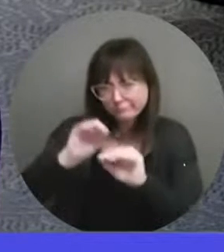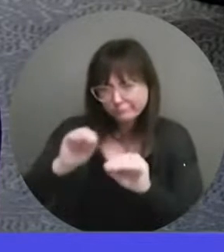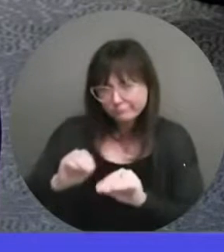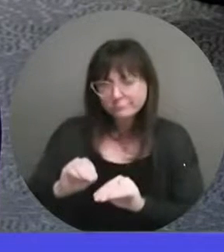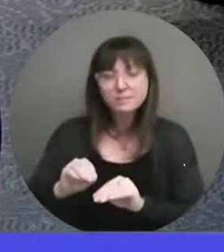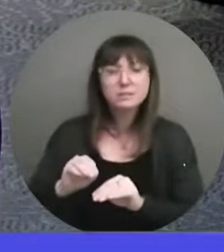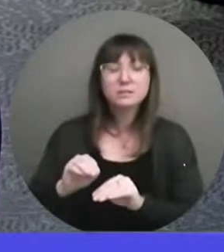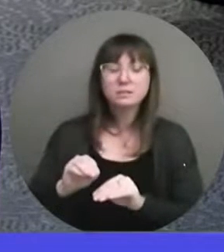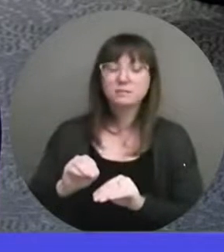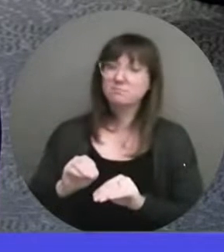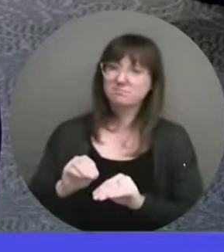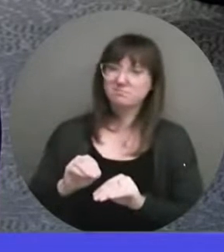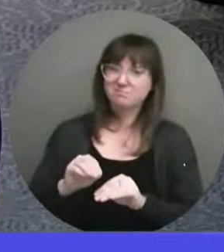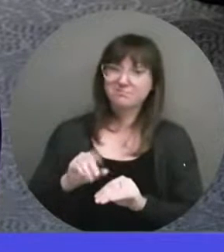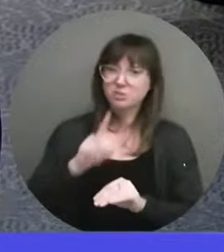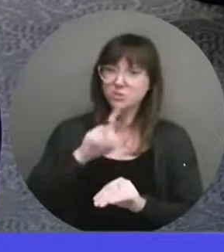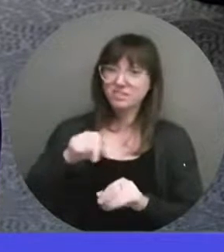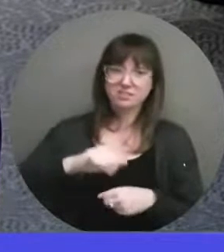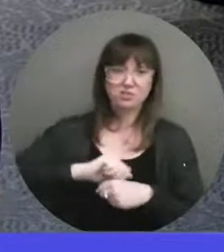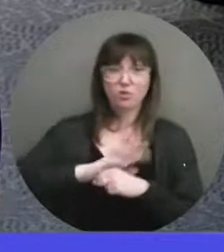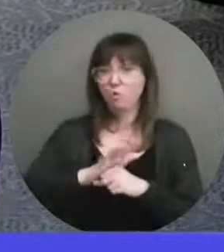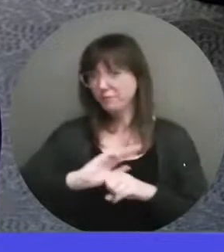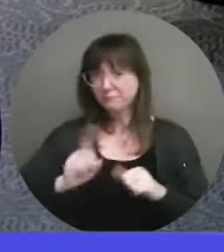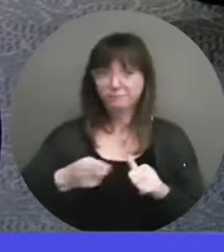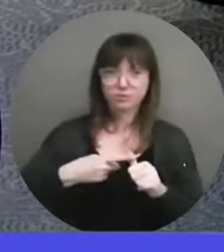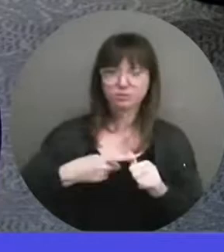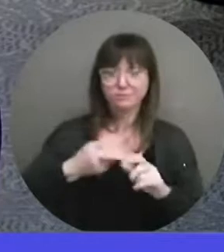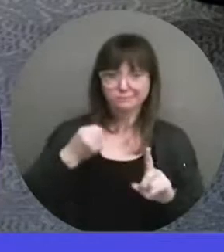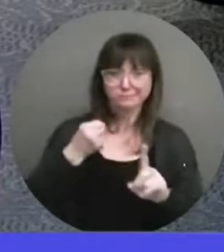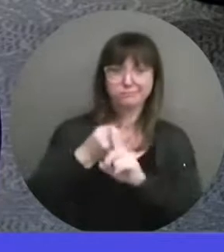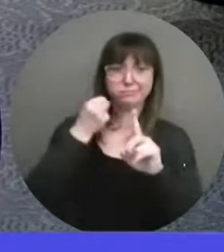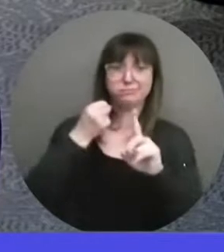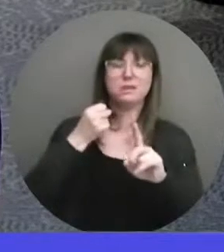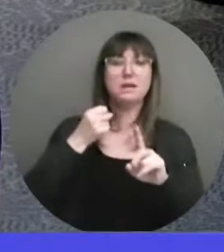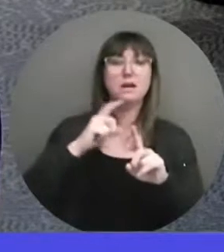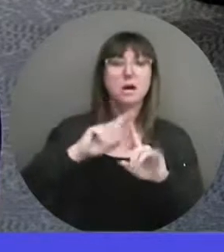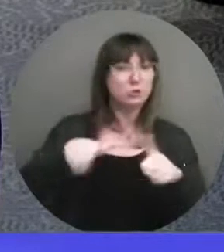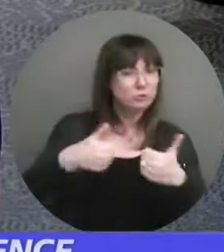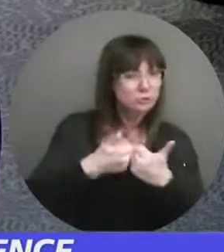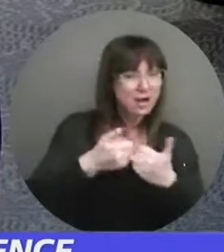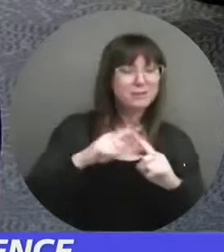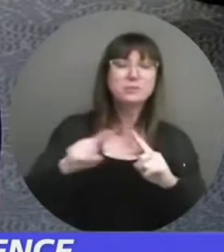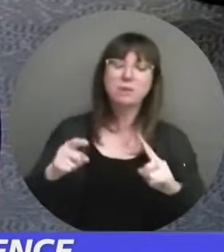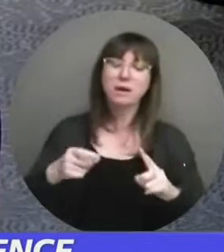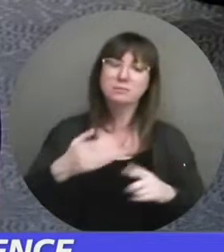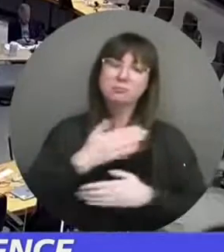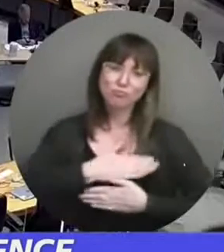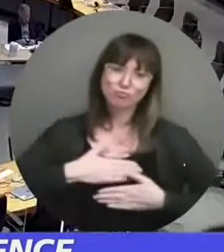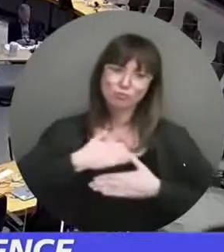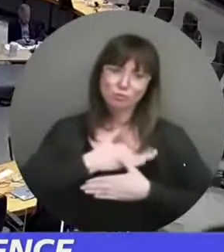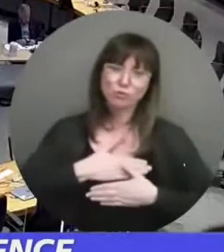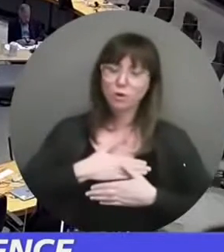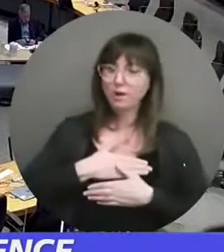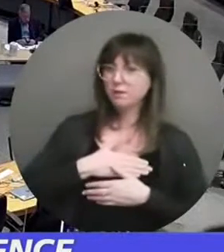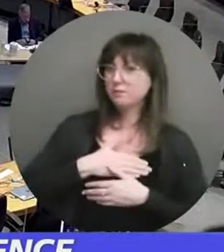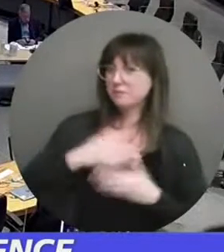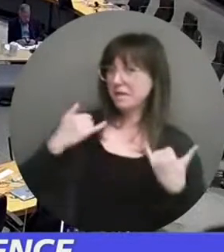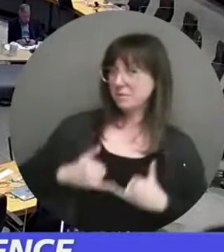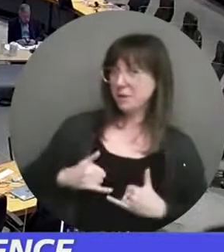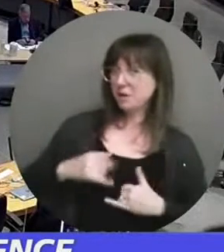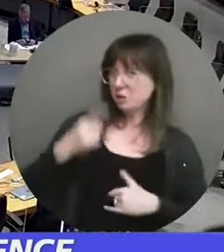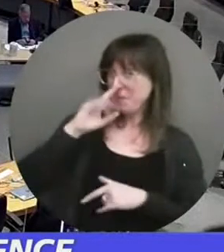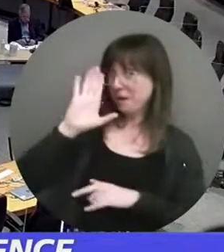faced previously. So quite a challenge, but very enjoyable at the same time. If I could just offer a comment on that, I